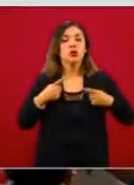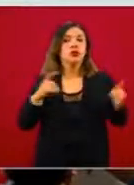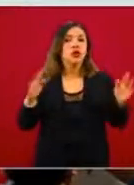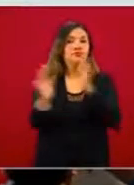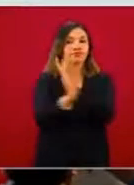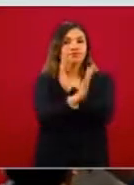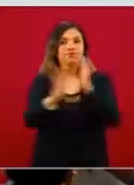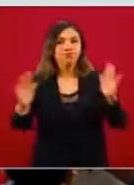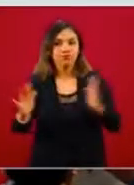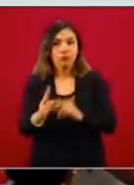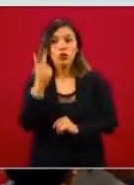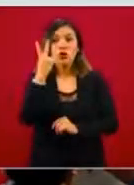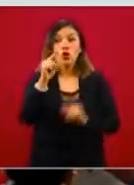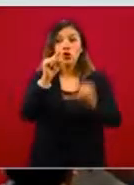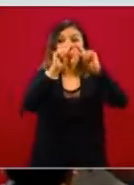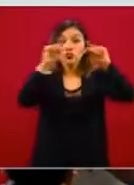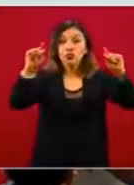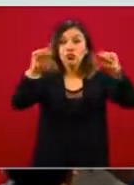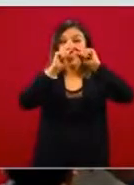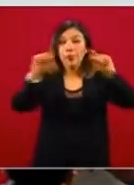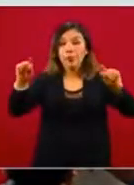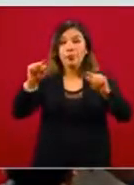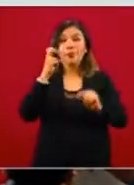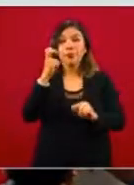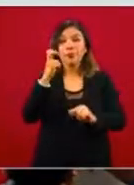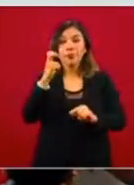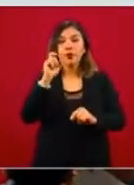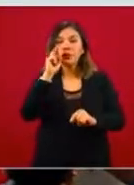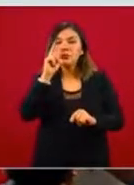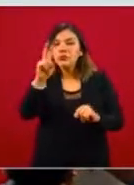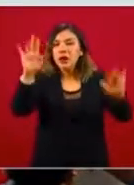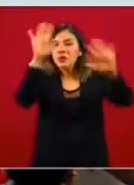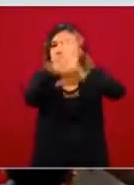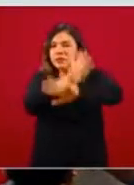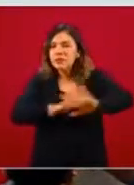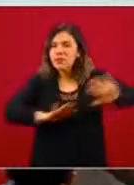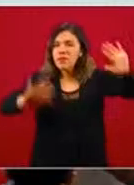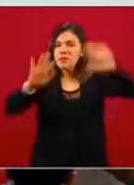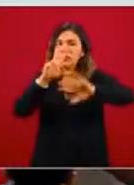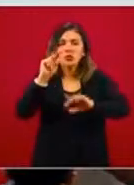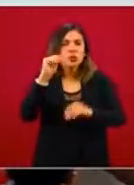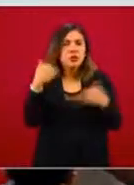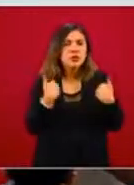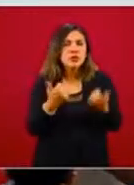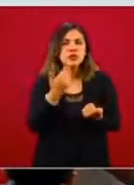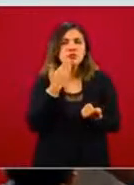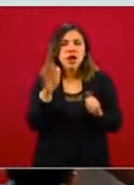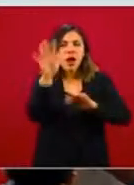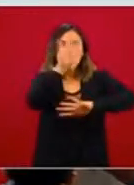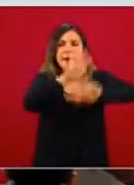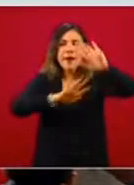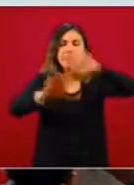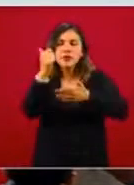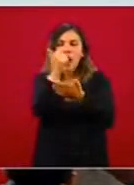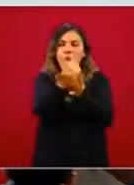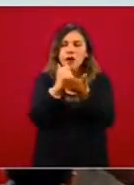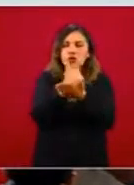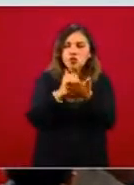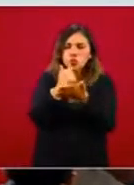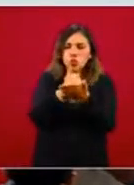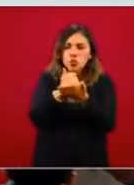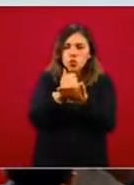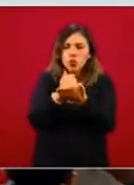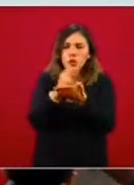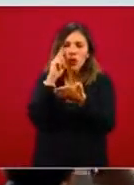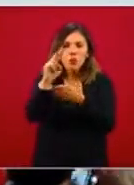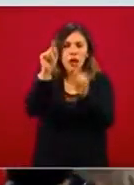of 65% reduced mobility. The two bars that kind of get lost crossing each other with their